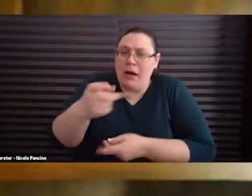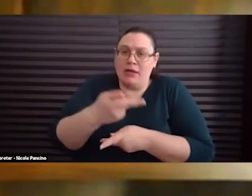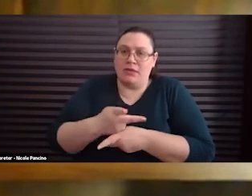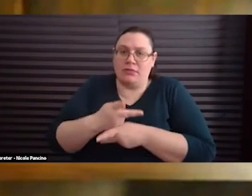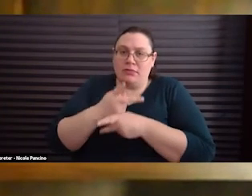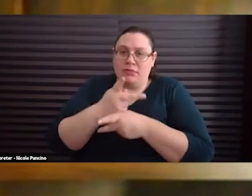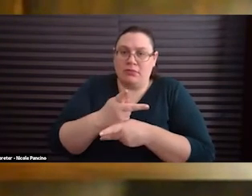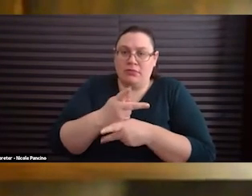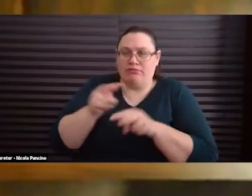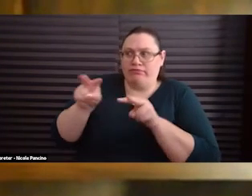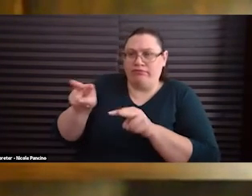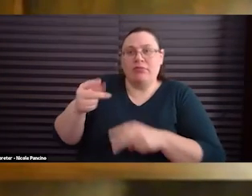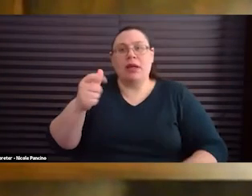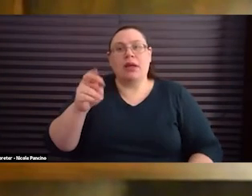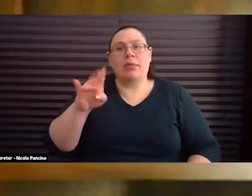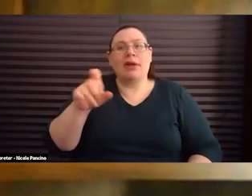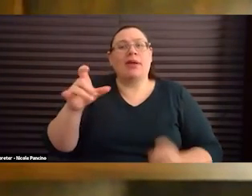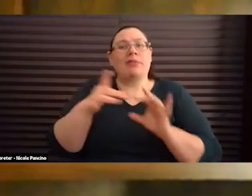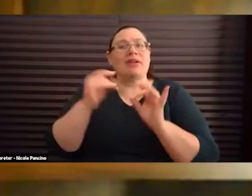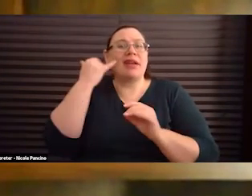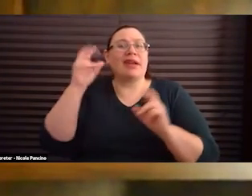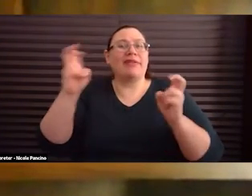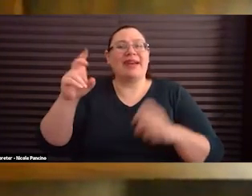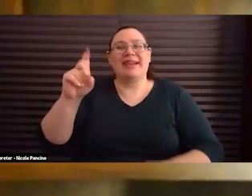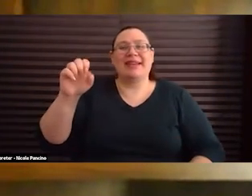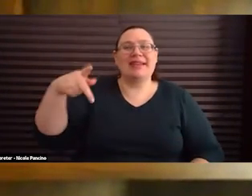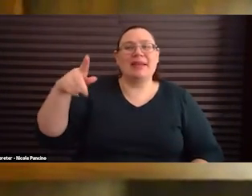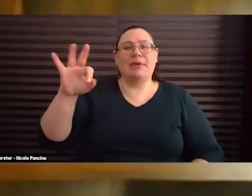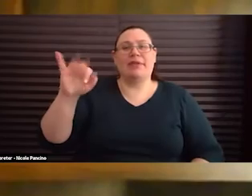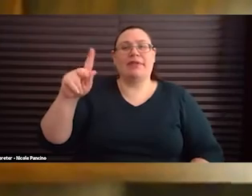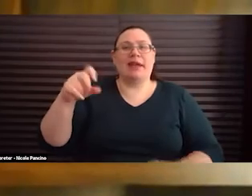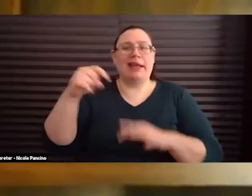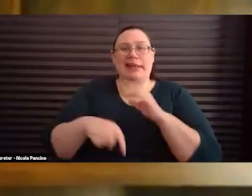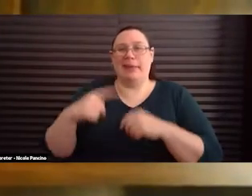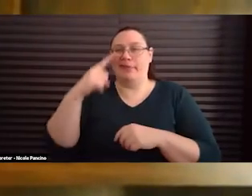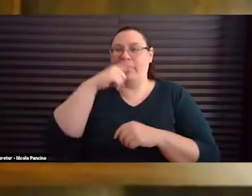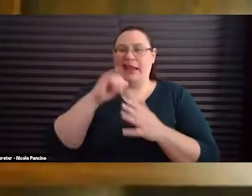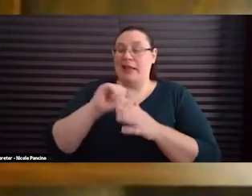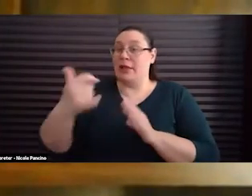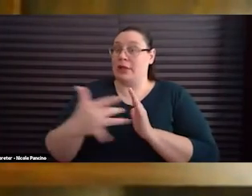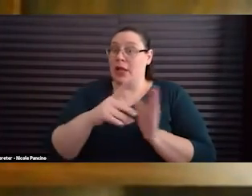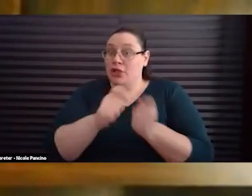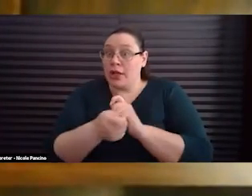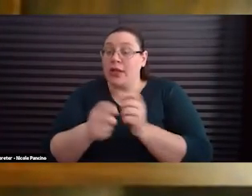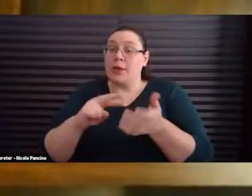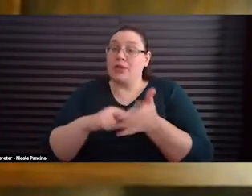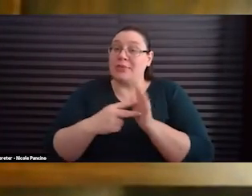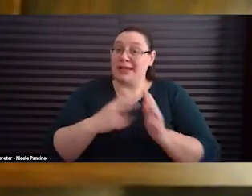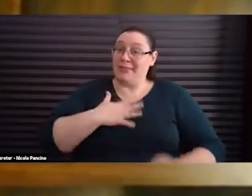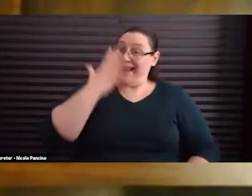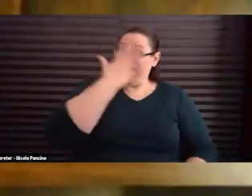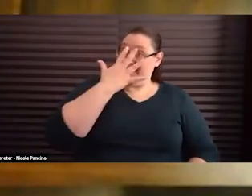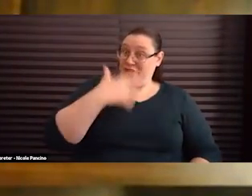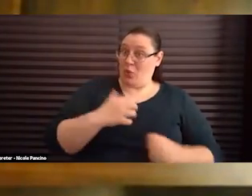Gabrielle mentioned deepfakes, which is another technological shift, which means even the image that I have that I want to